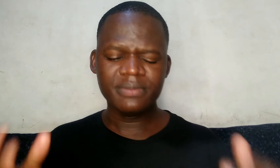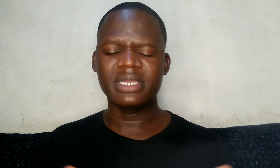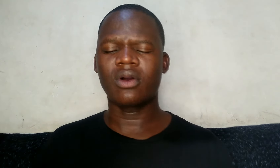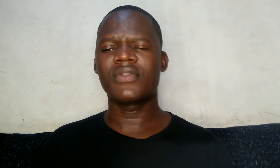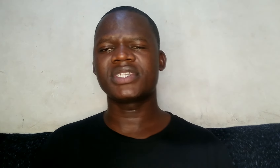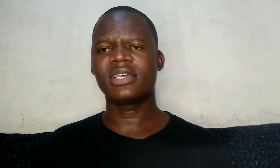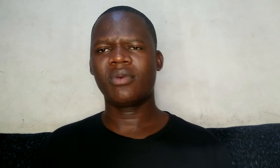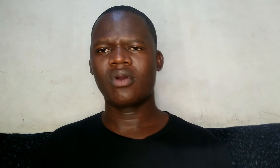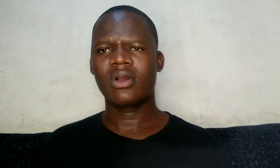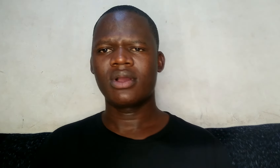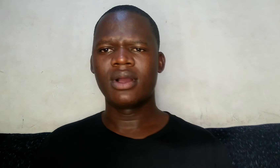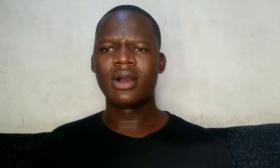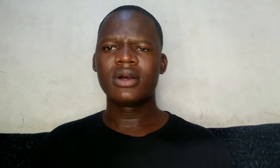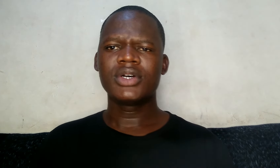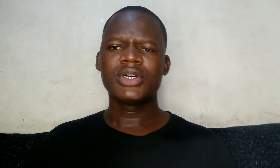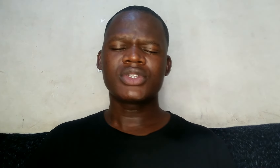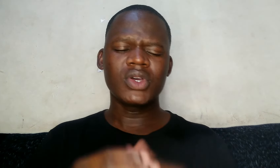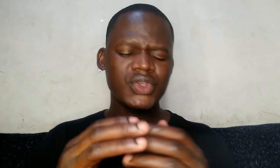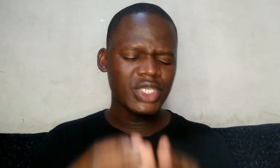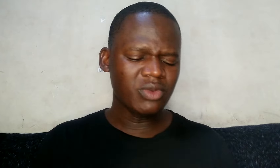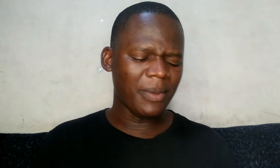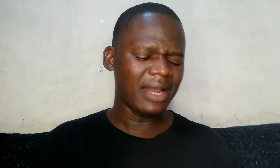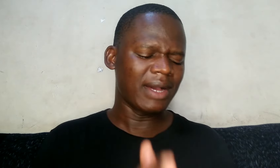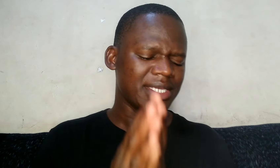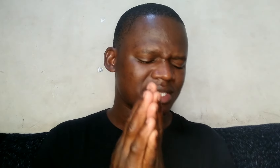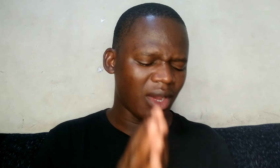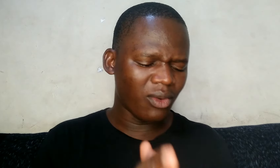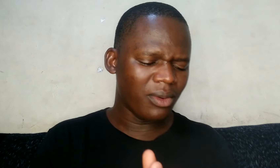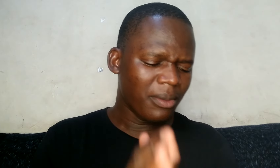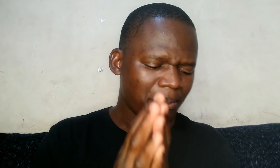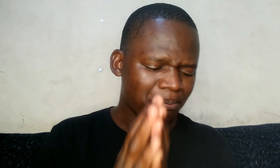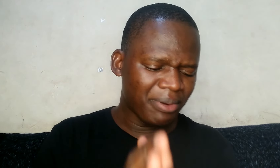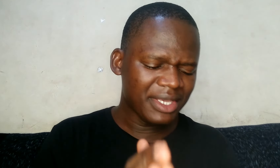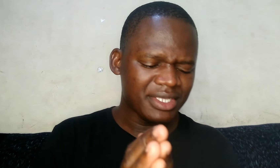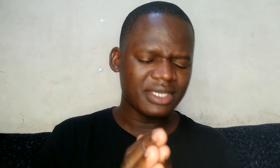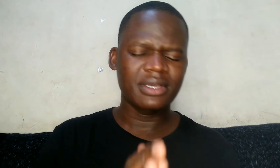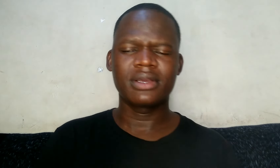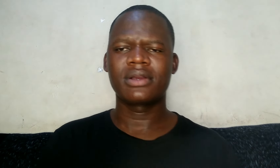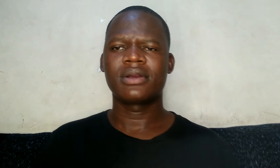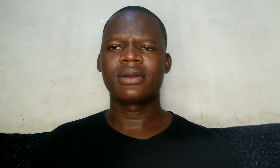or mincemeat on the table. So Eugene Wamalwa is now